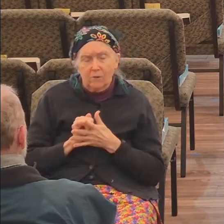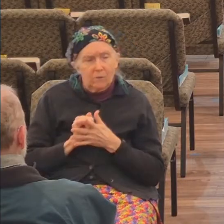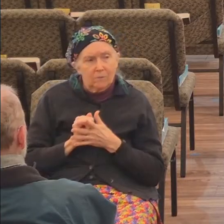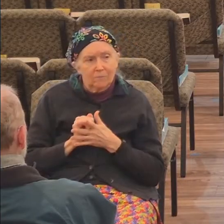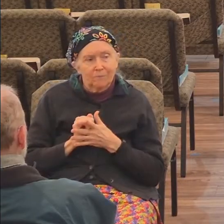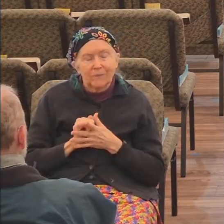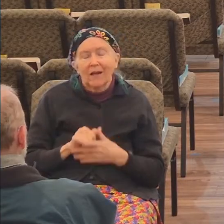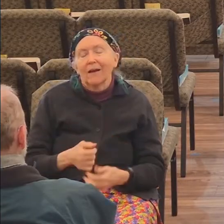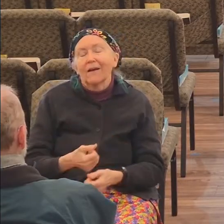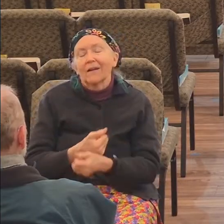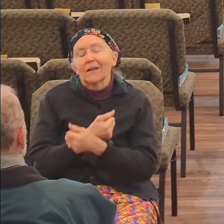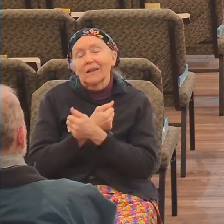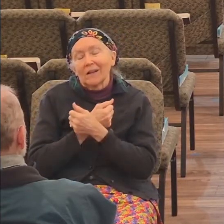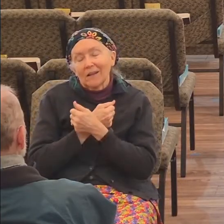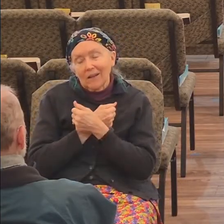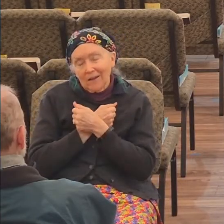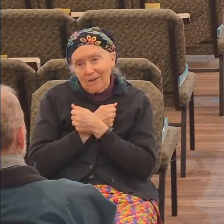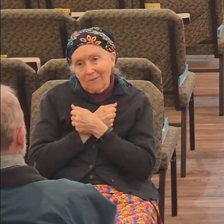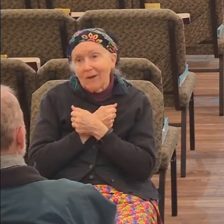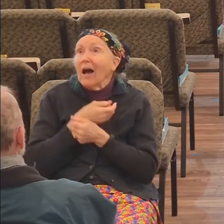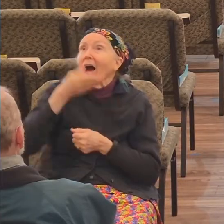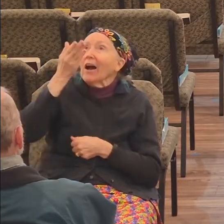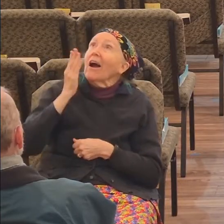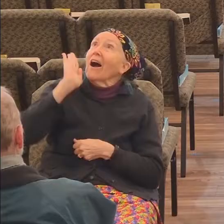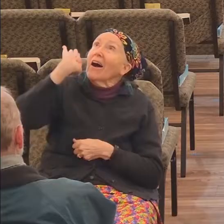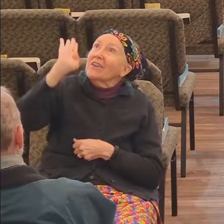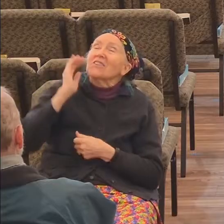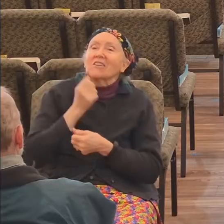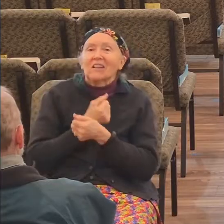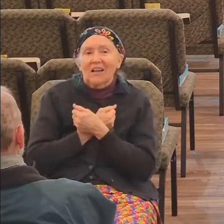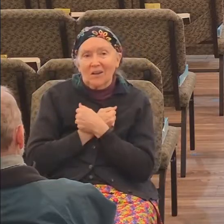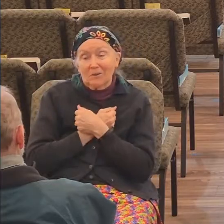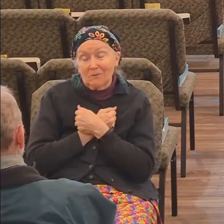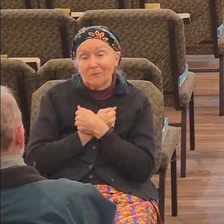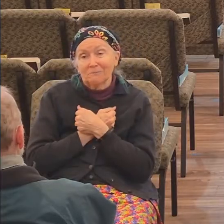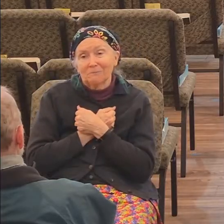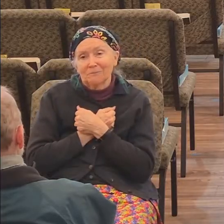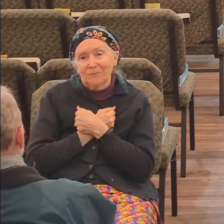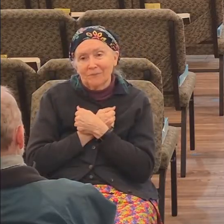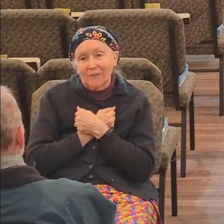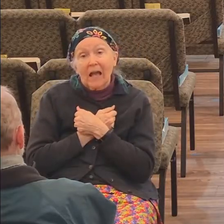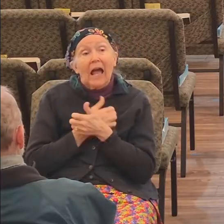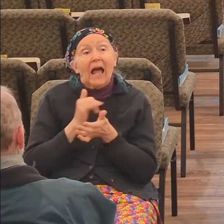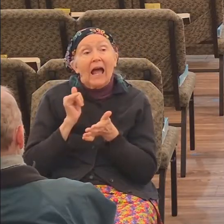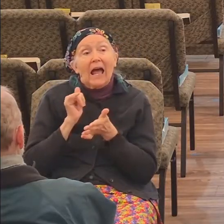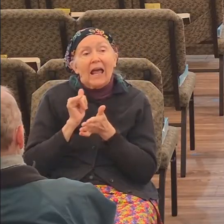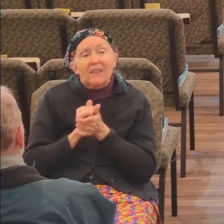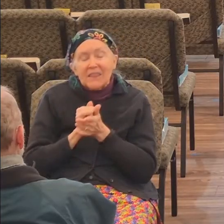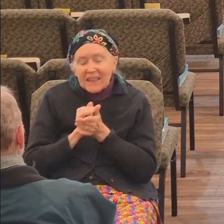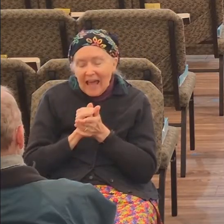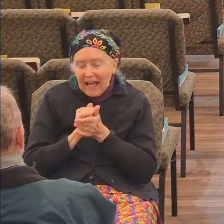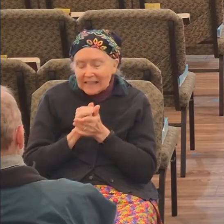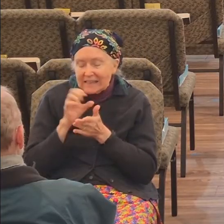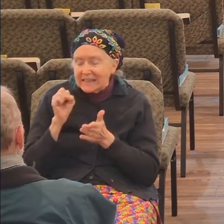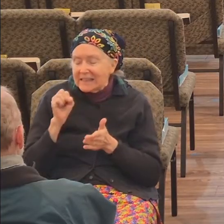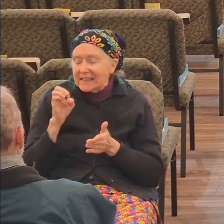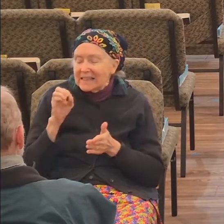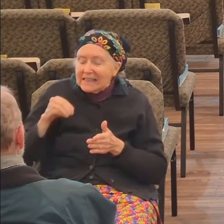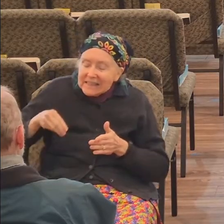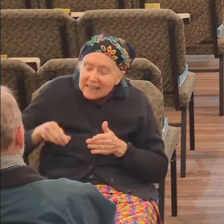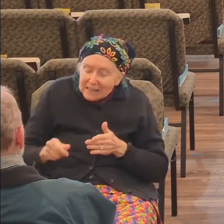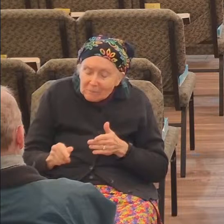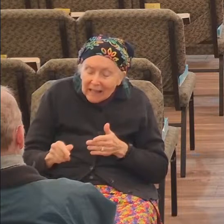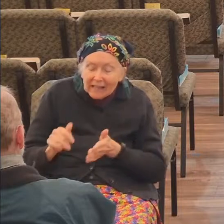Love. God's love. And they need to know that that was the seed that was planted, right? And that's what's